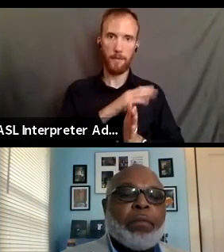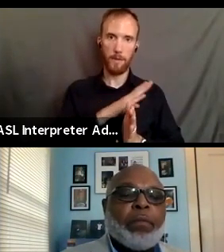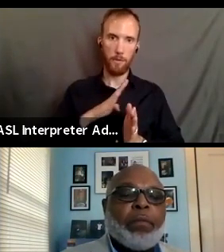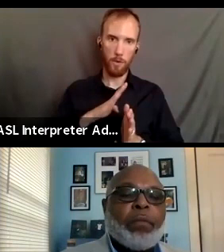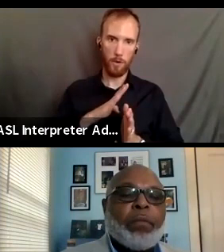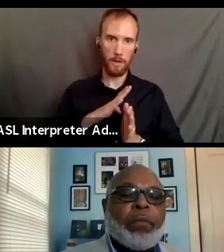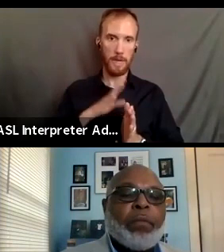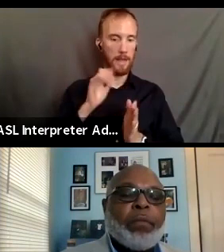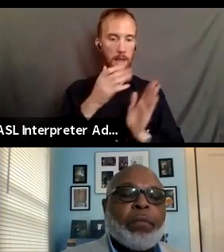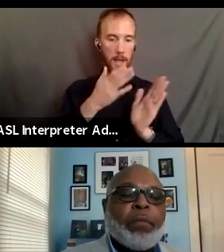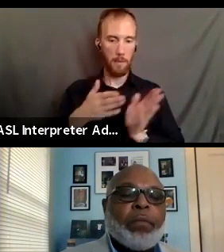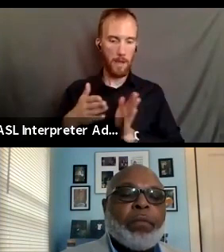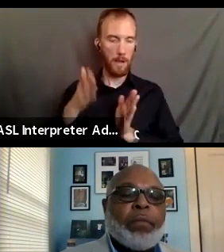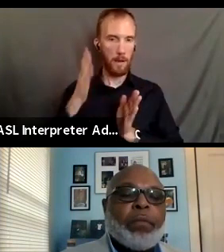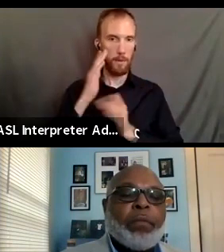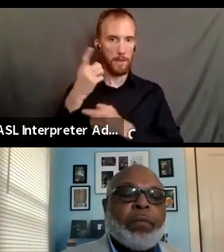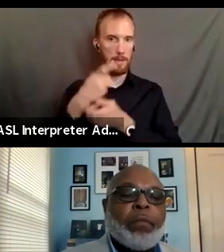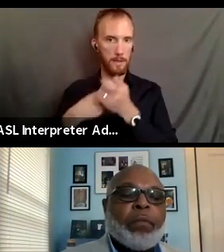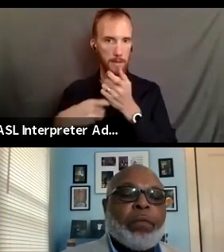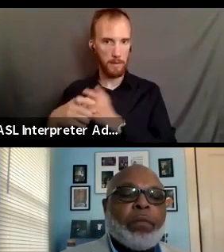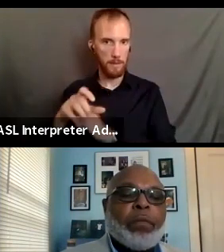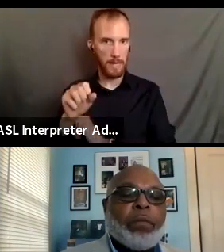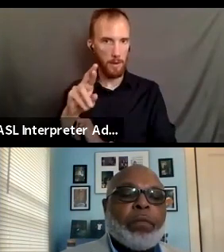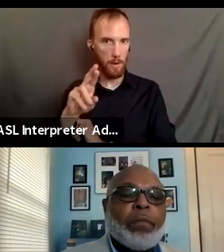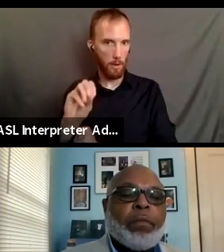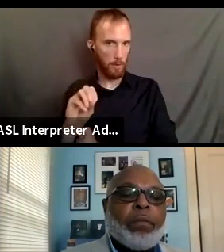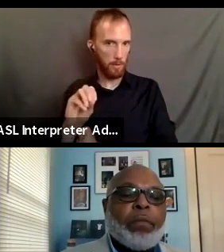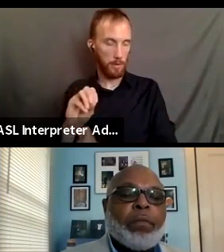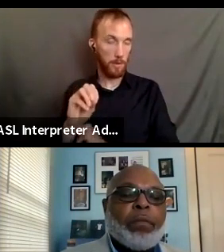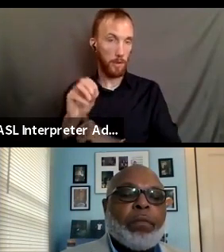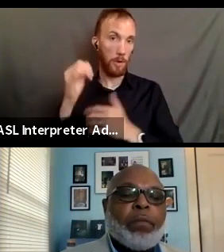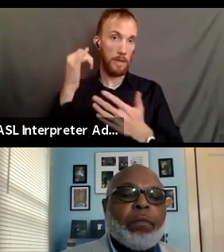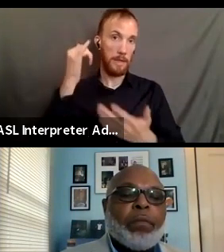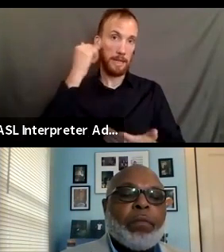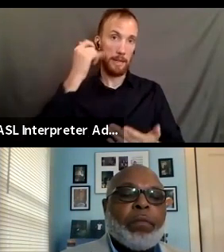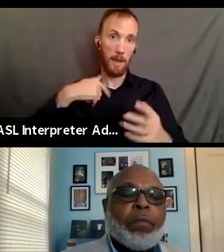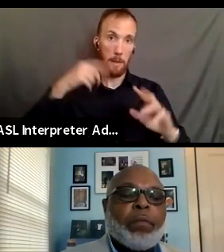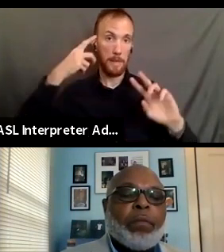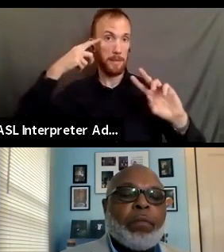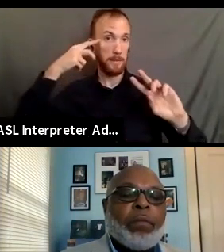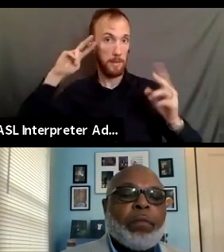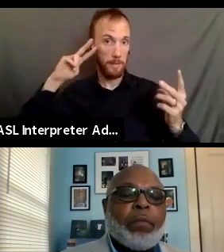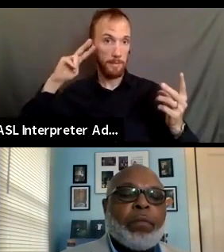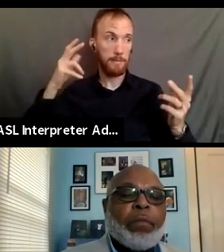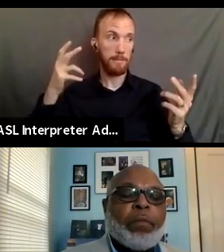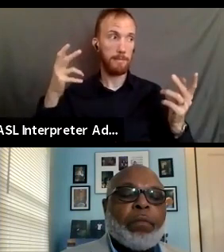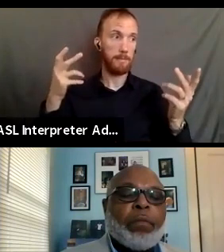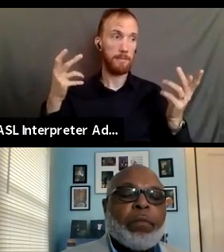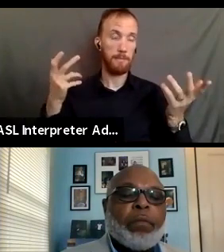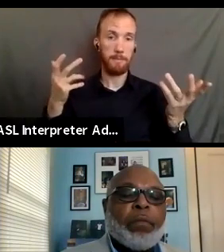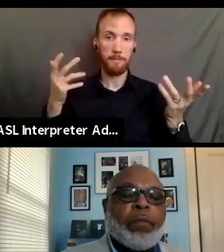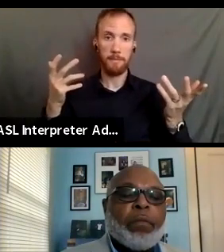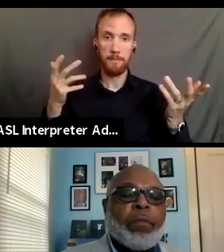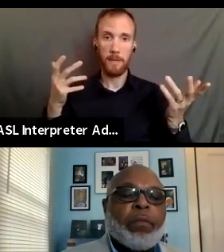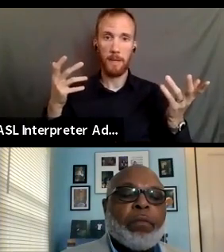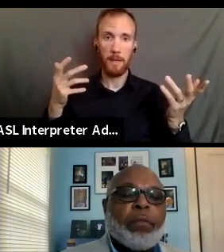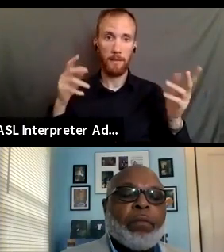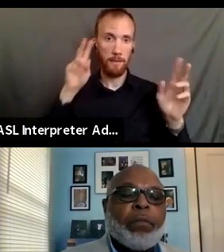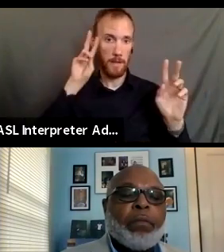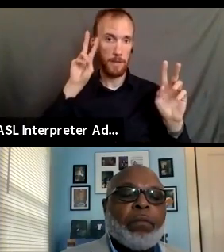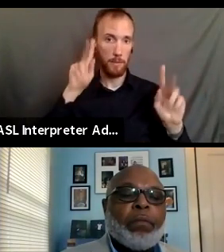if i'm not reading that correctly or interpreting that correctly vice president revelry can